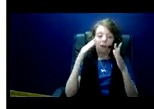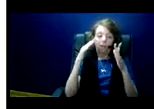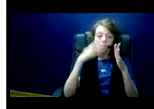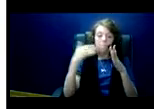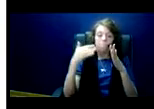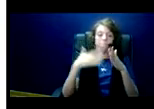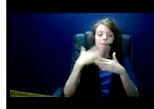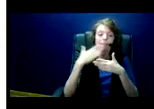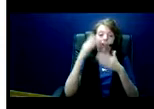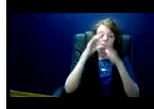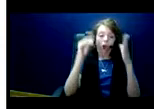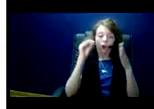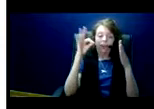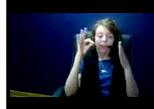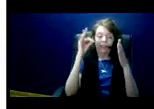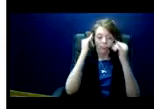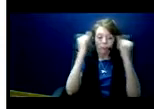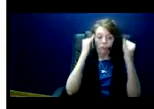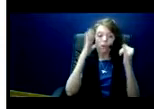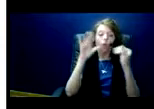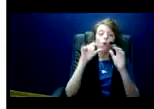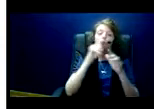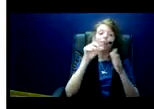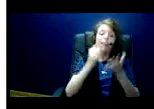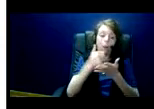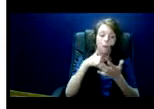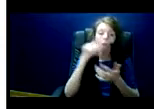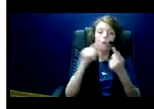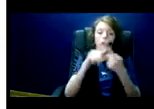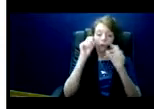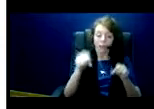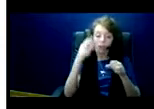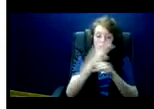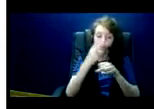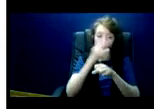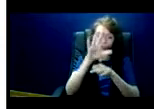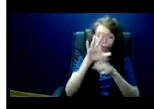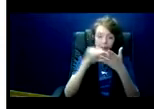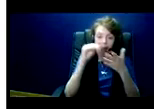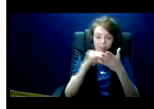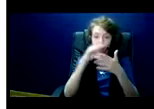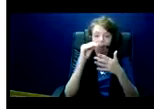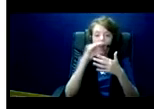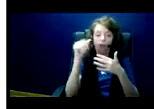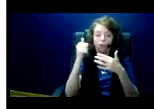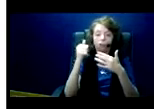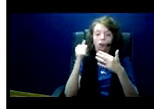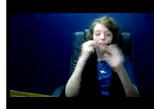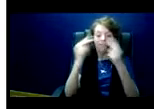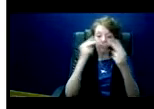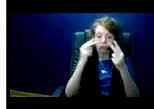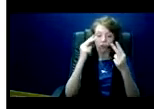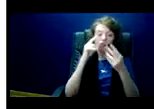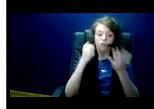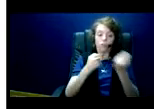there's imagery, it really helps me. When you can, use your body on the screen and also use other visuals to support when you're communicating.